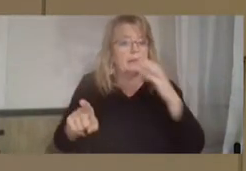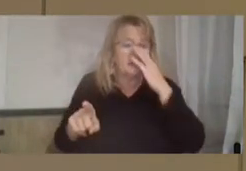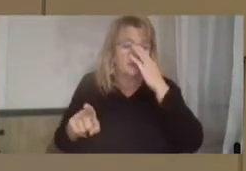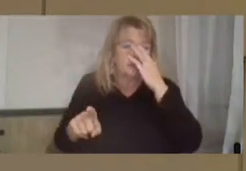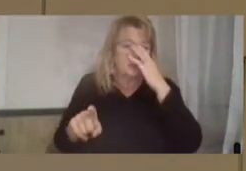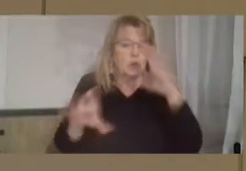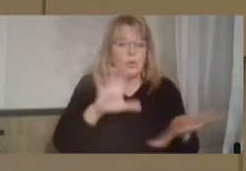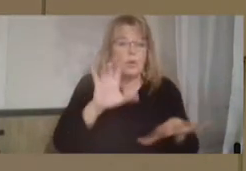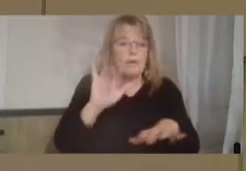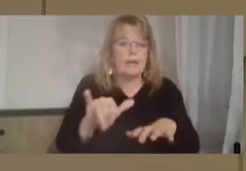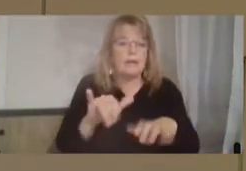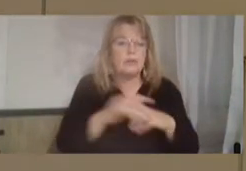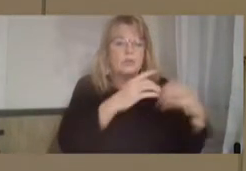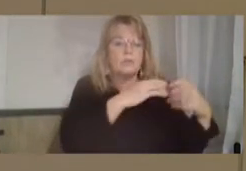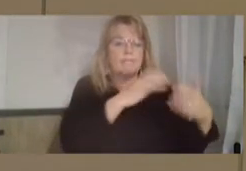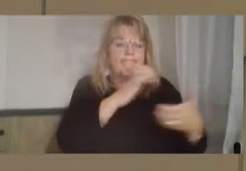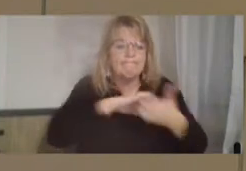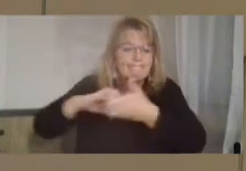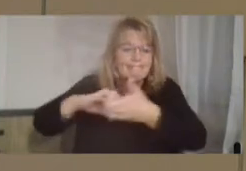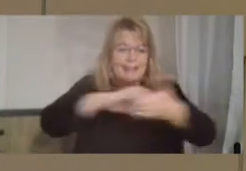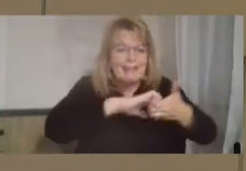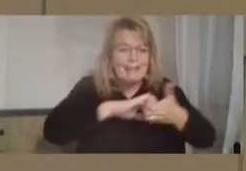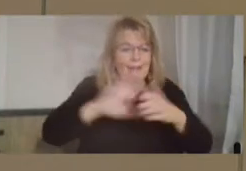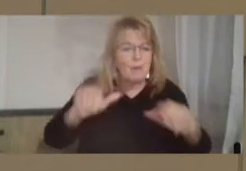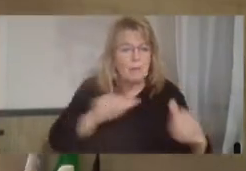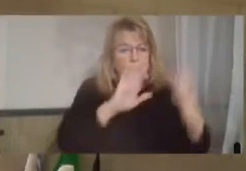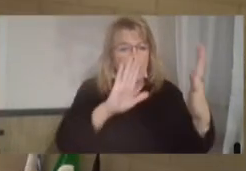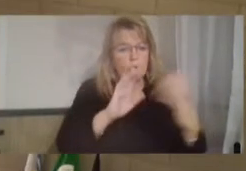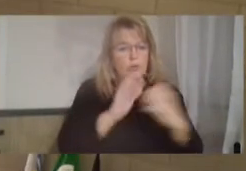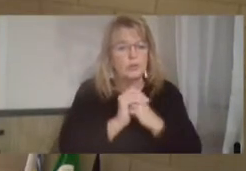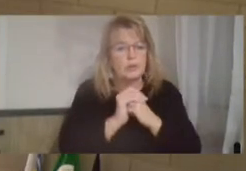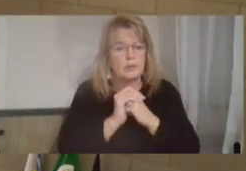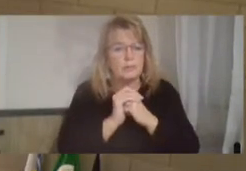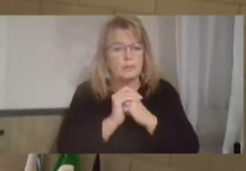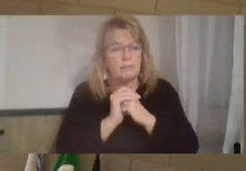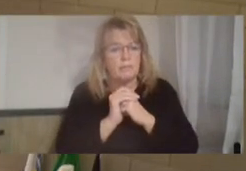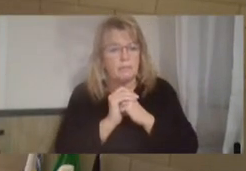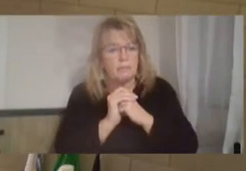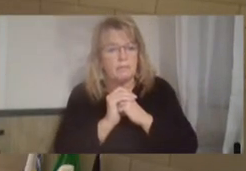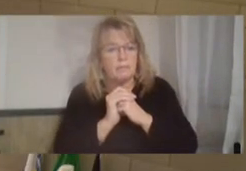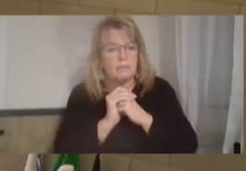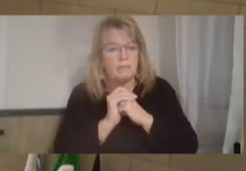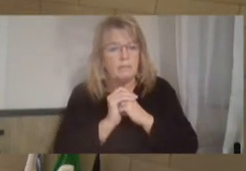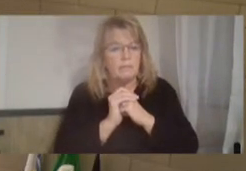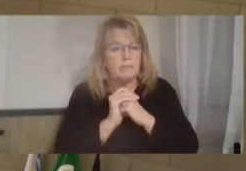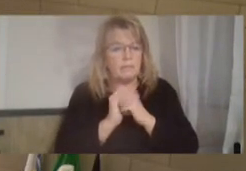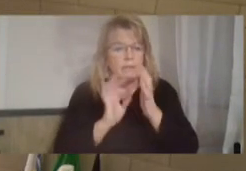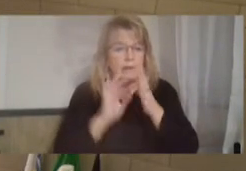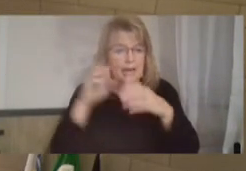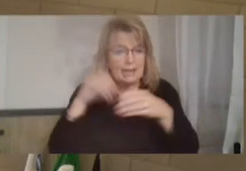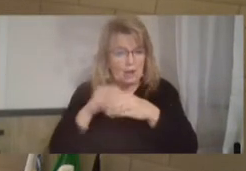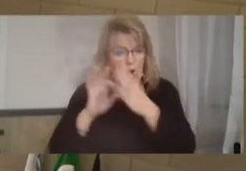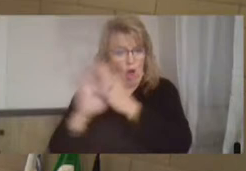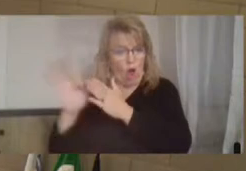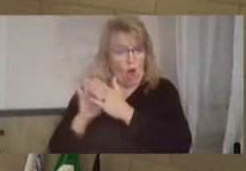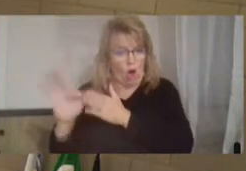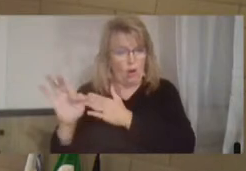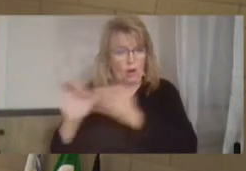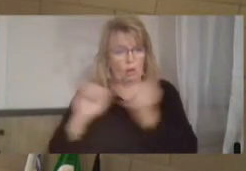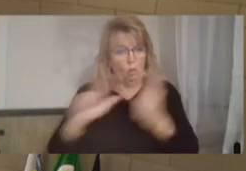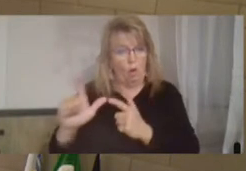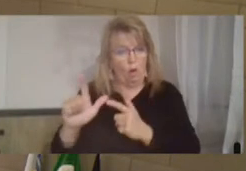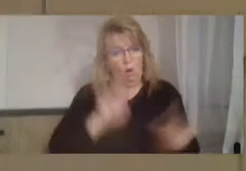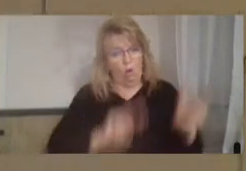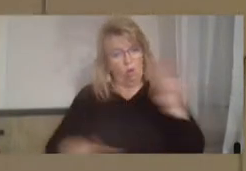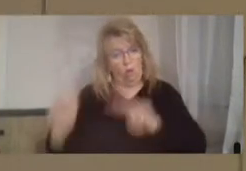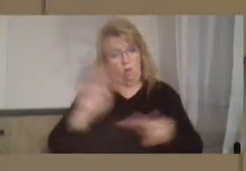through a collaborative approach. Is that internal audit doing it? Who is tracking? Internal audit is, we're all looking at this, and we're starting